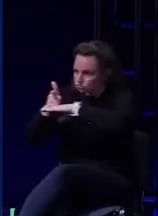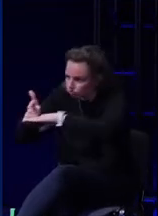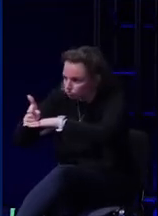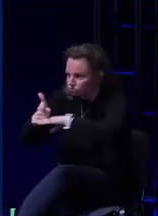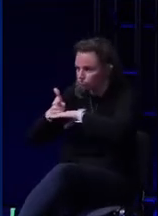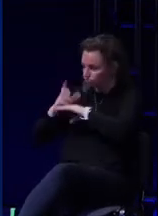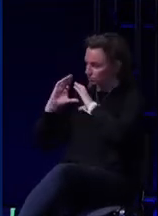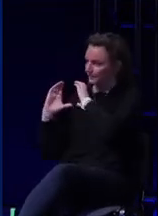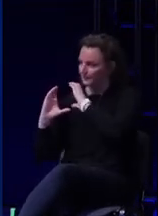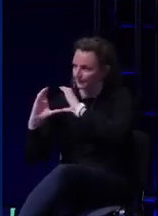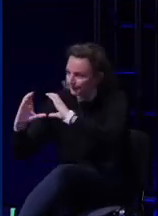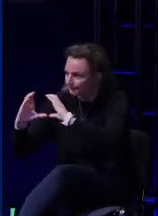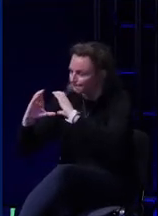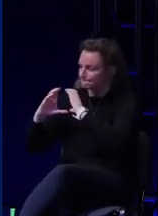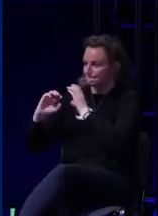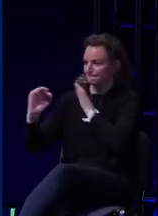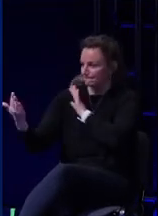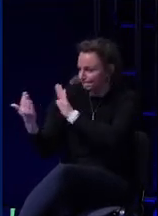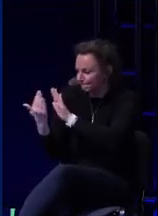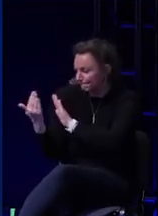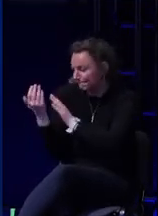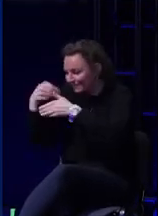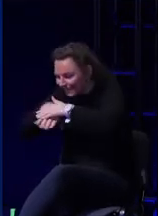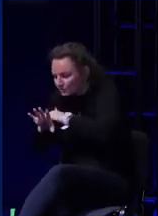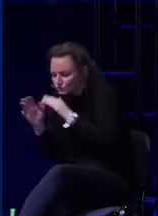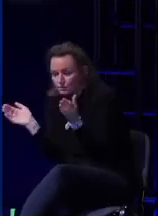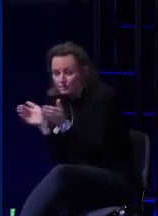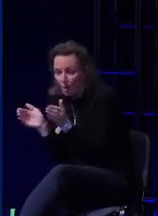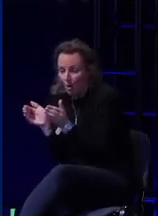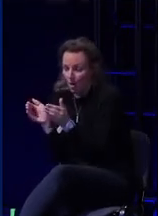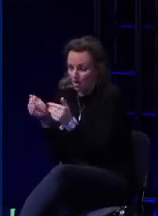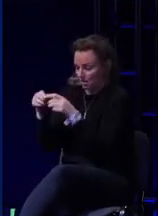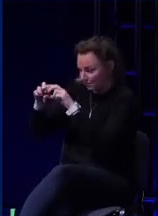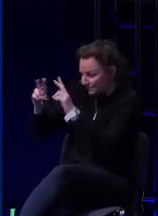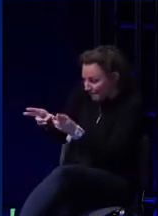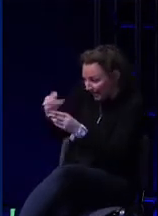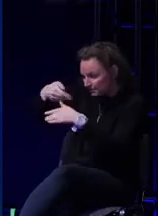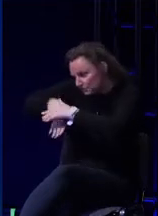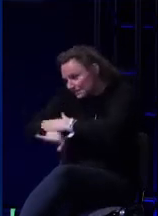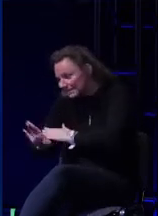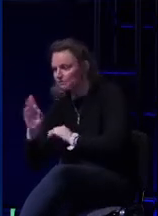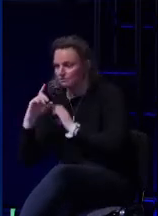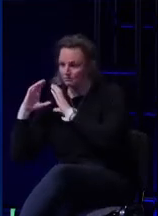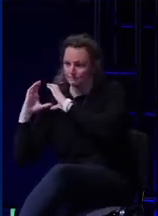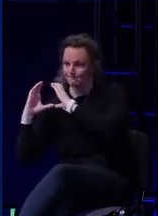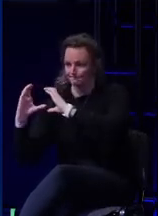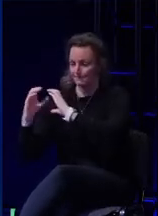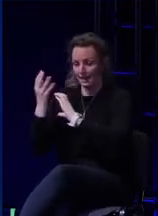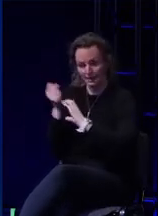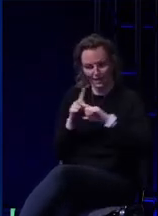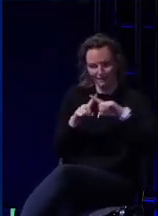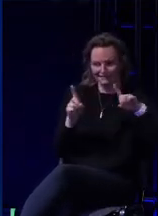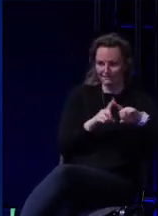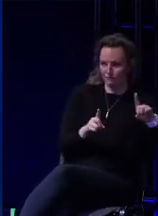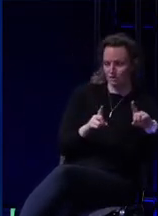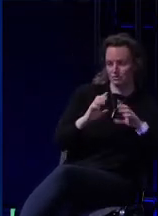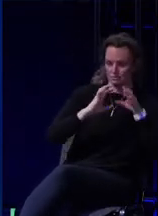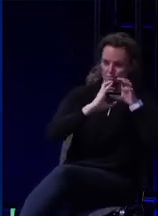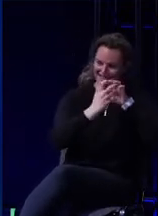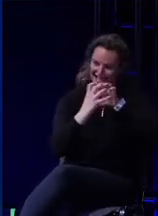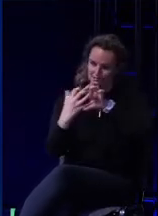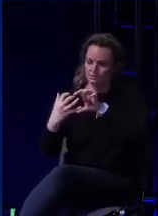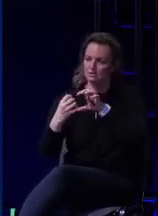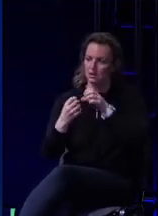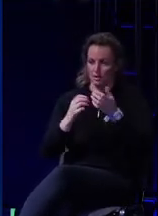things and get into tight spaces, and then we have cameras and lens packages that enable us to be